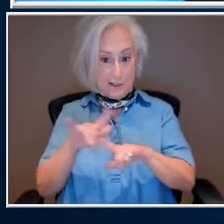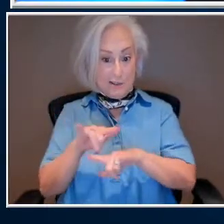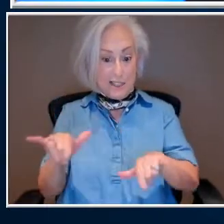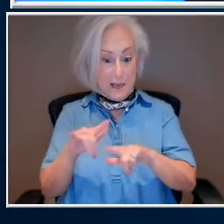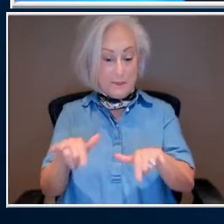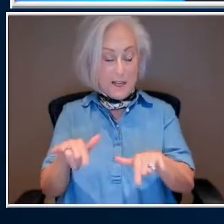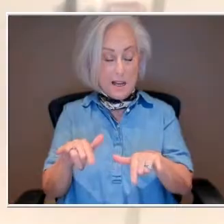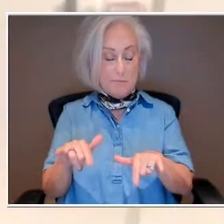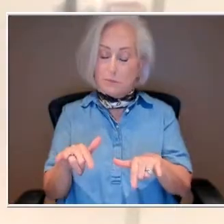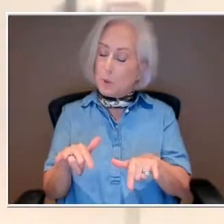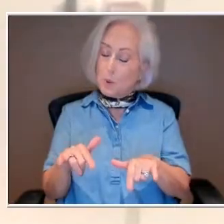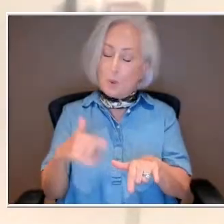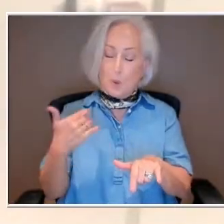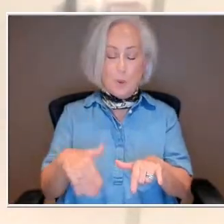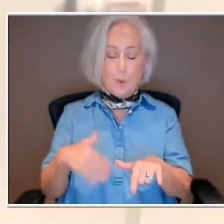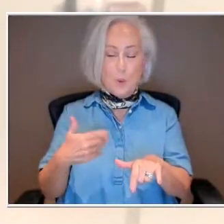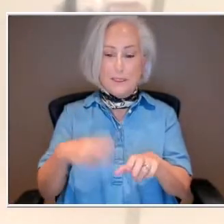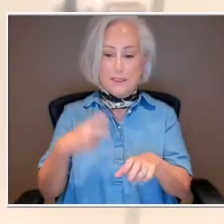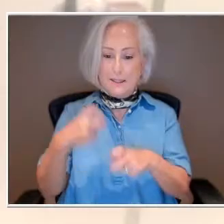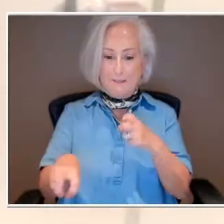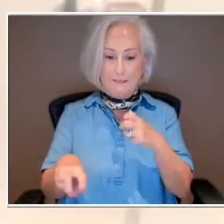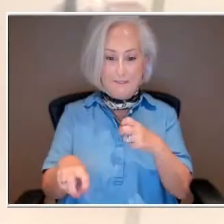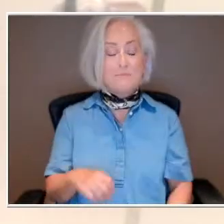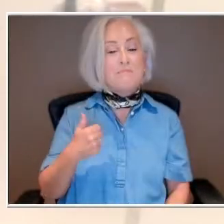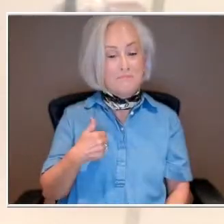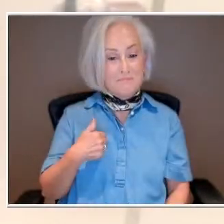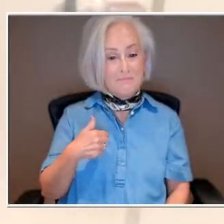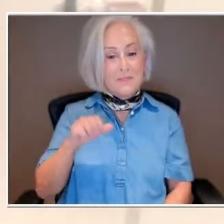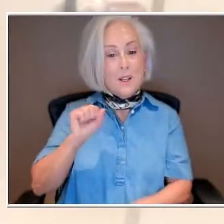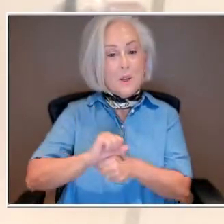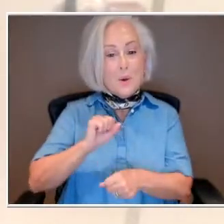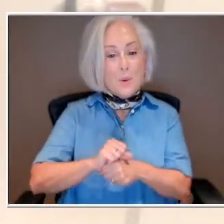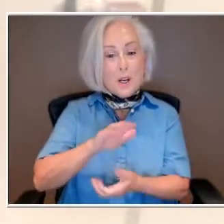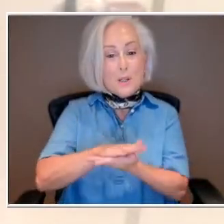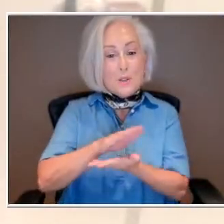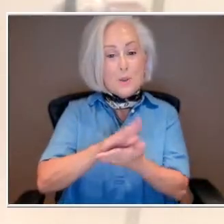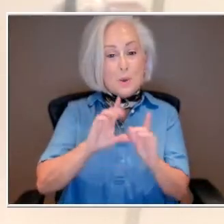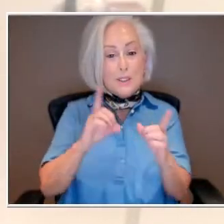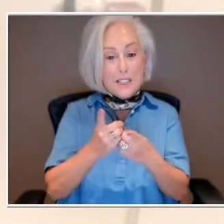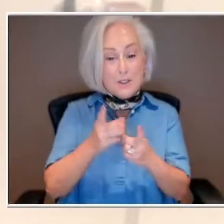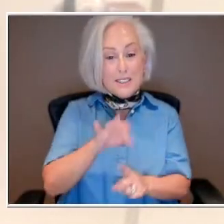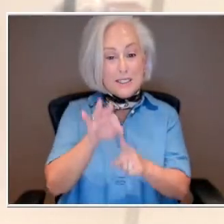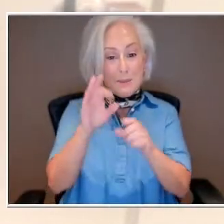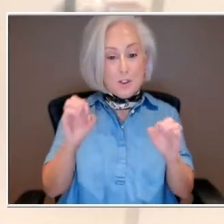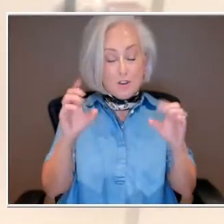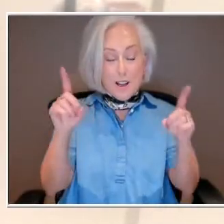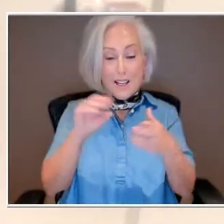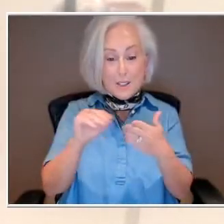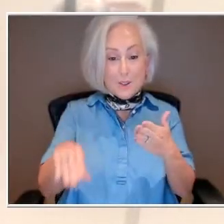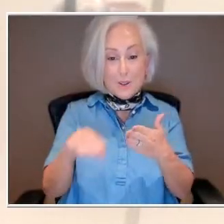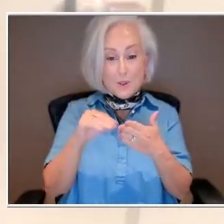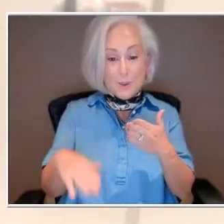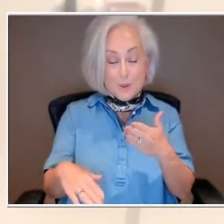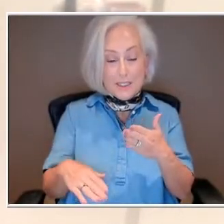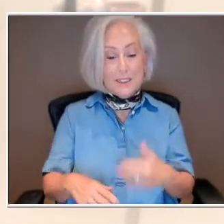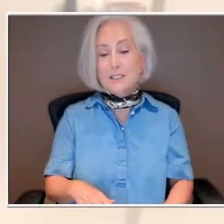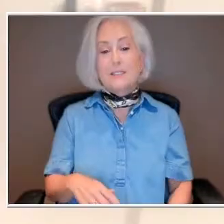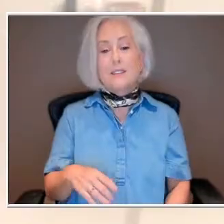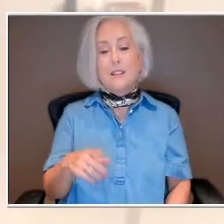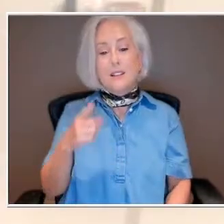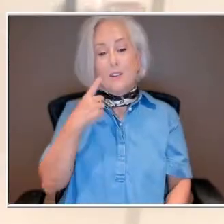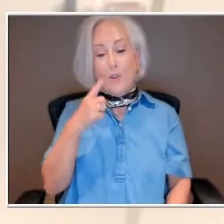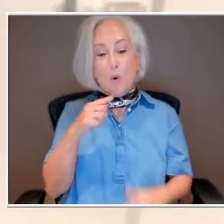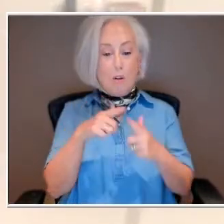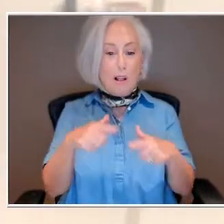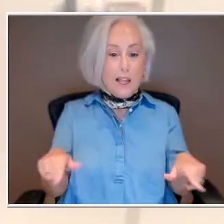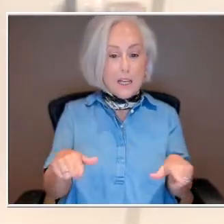easy. Yes, I work in a school district. I work with special education students on their language